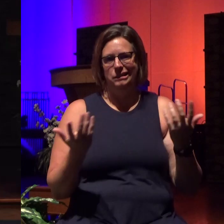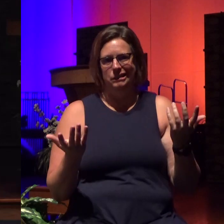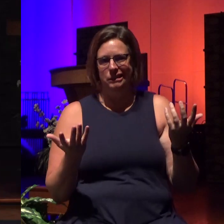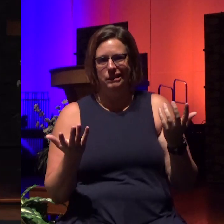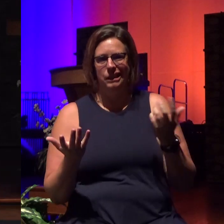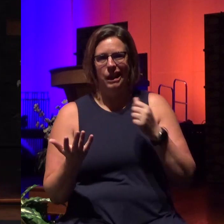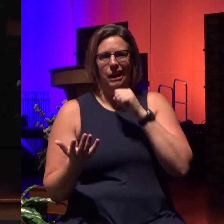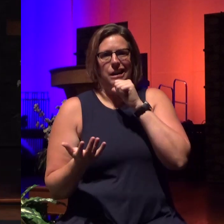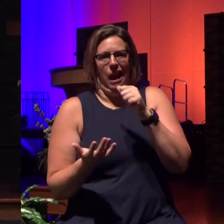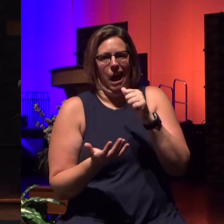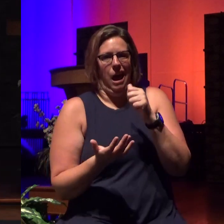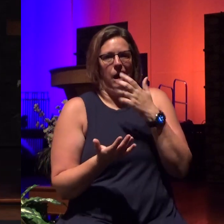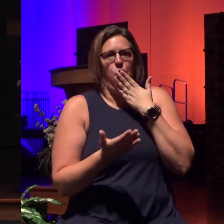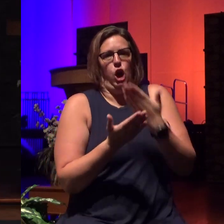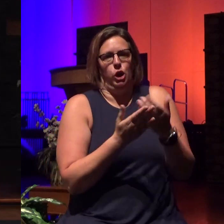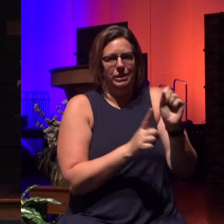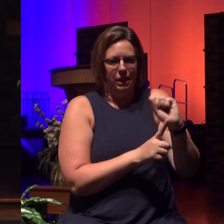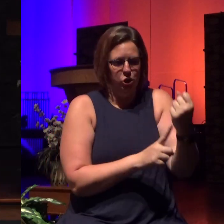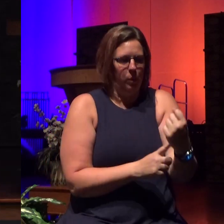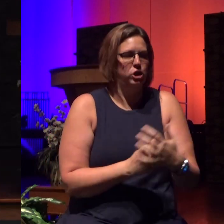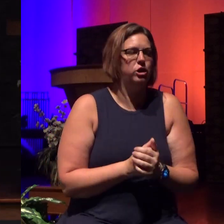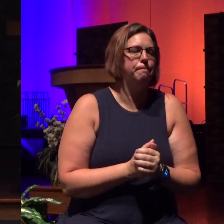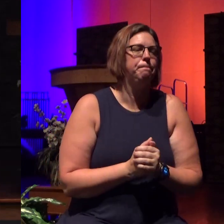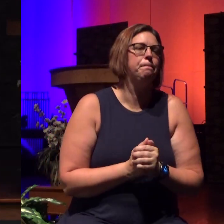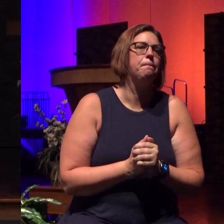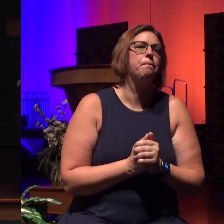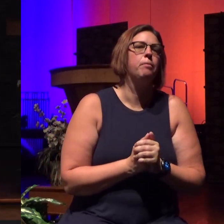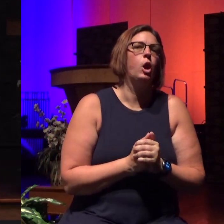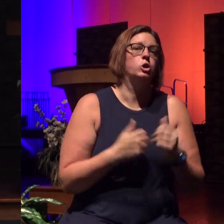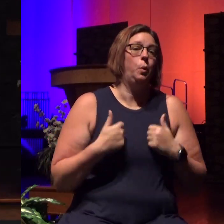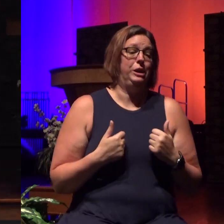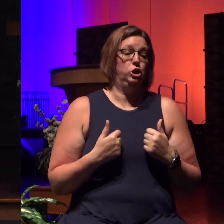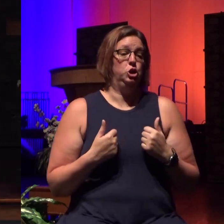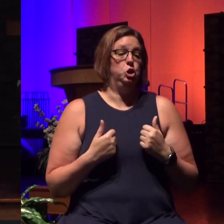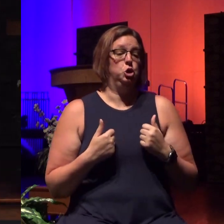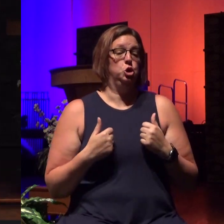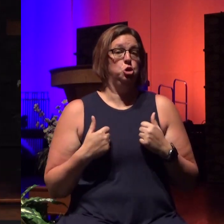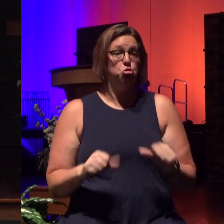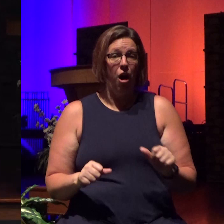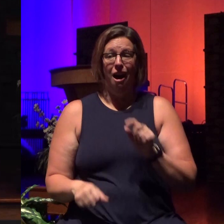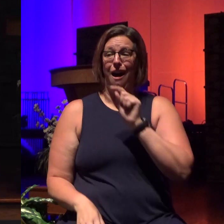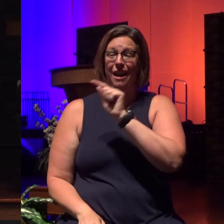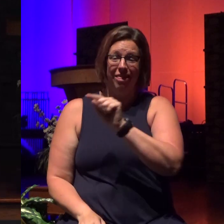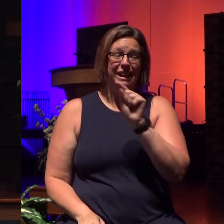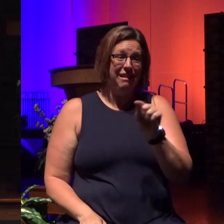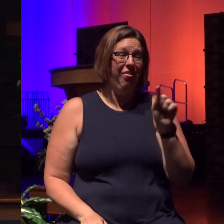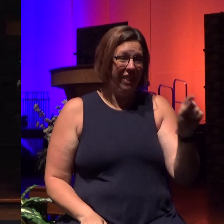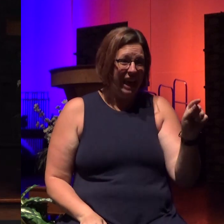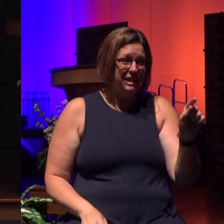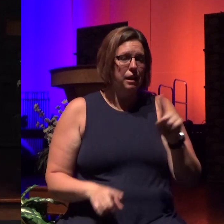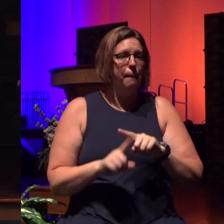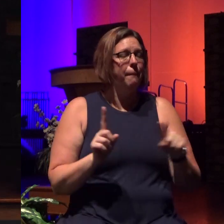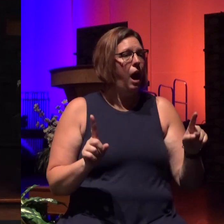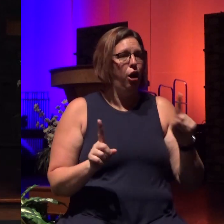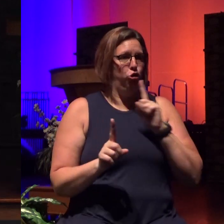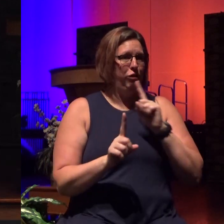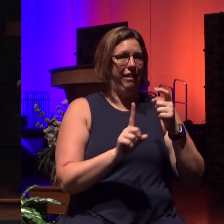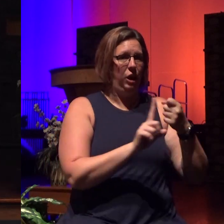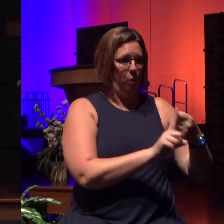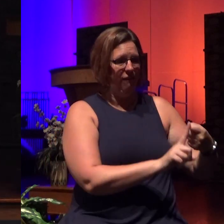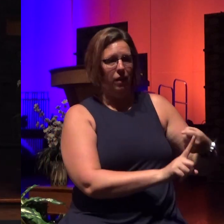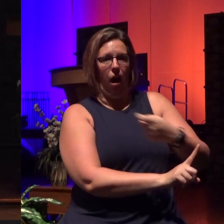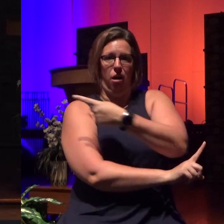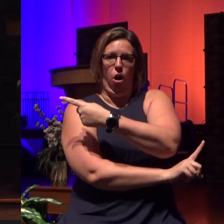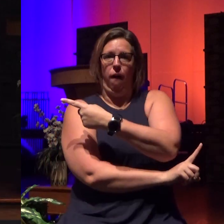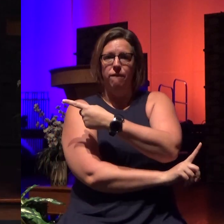And so we try things, but we forget the truth, and that is woven itself already